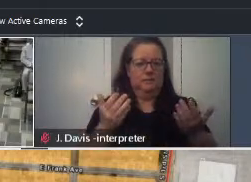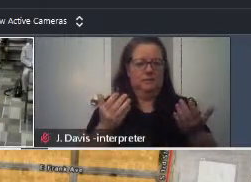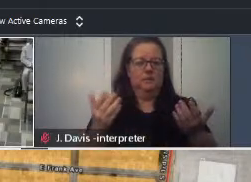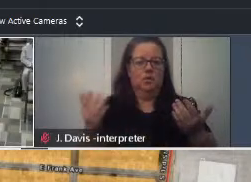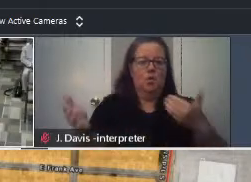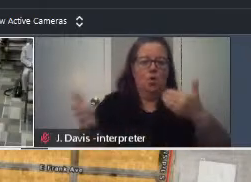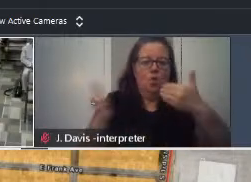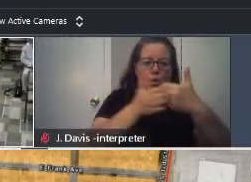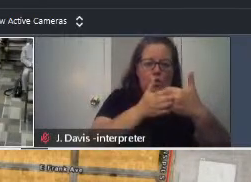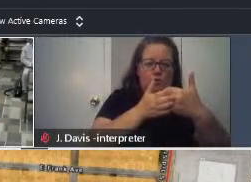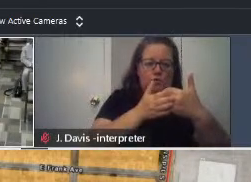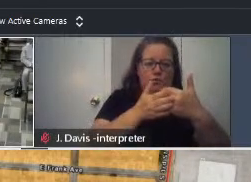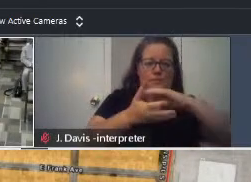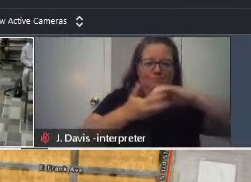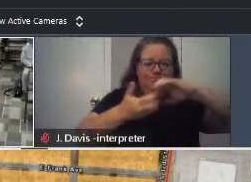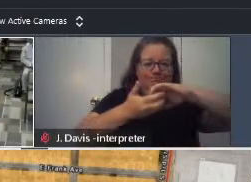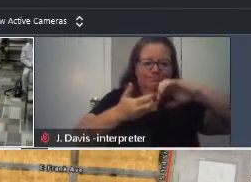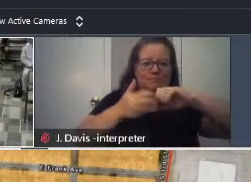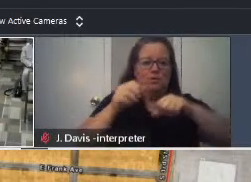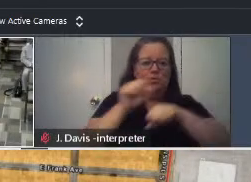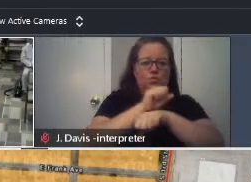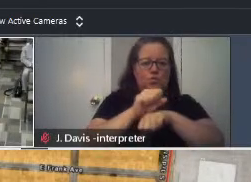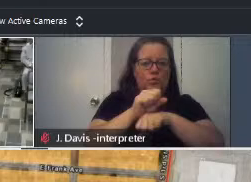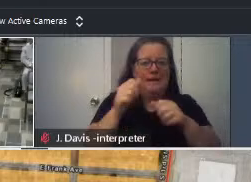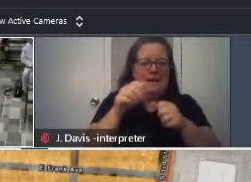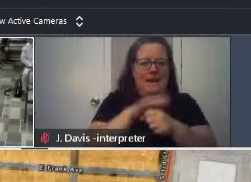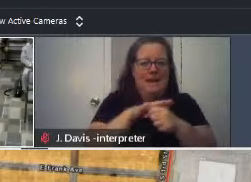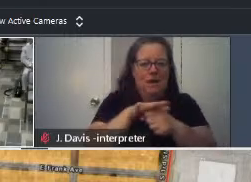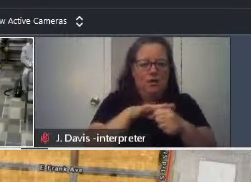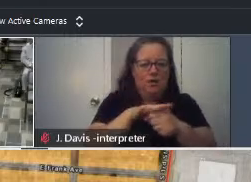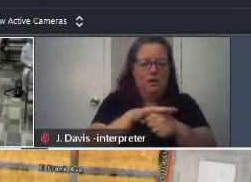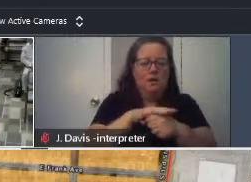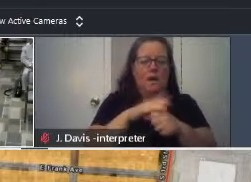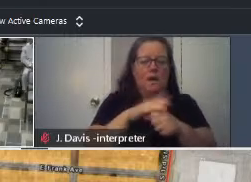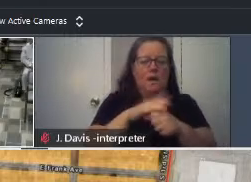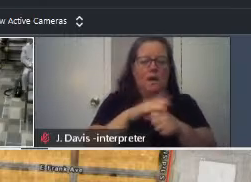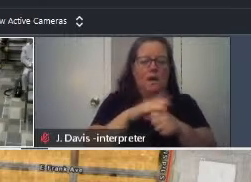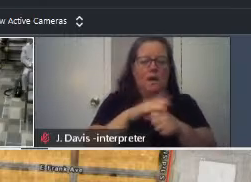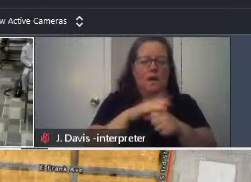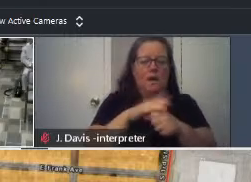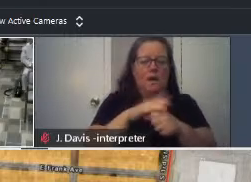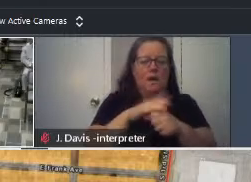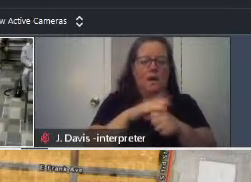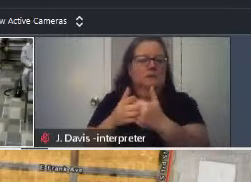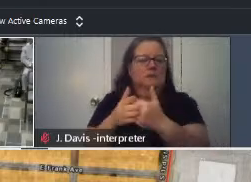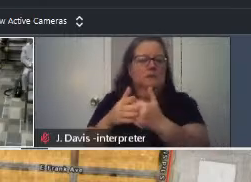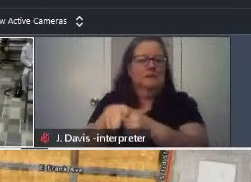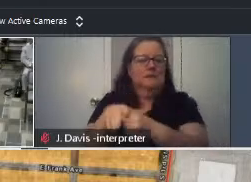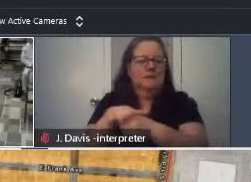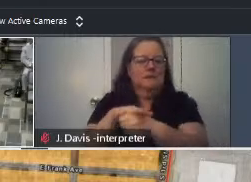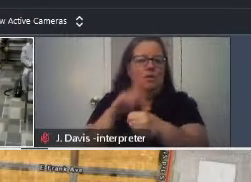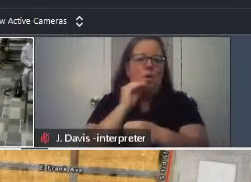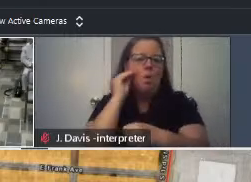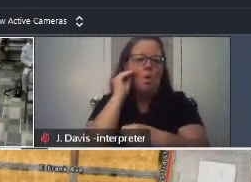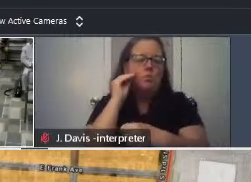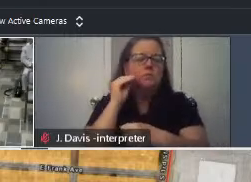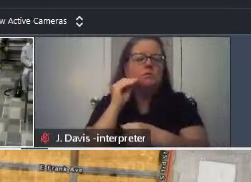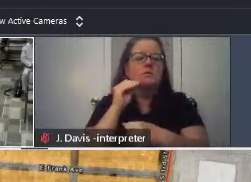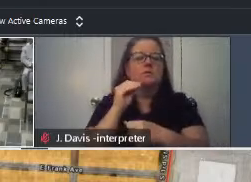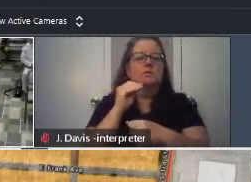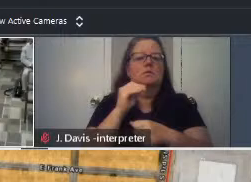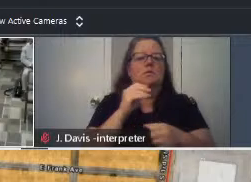to industrial areas, but also connection directly to neighborhoods that we would recommend from CMU 3 to CMU